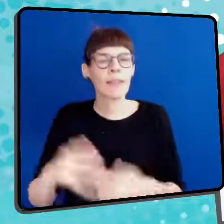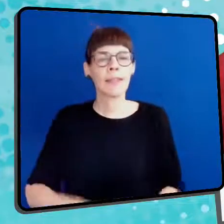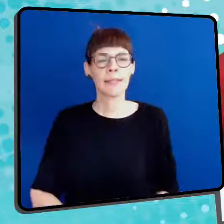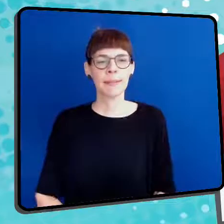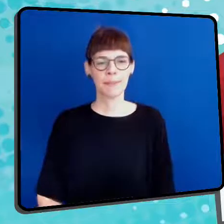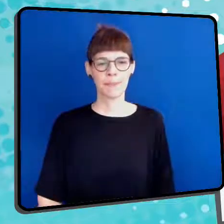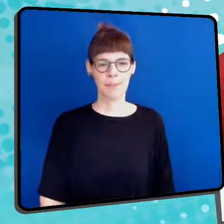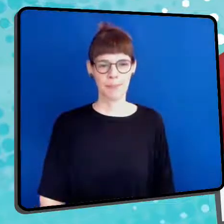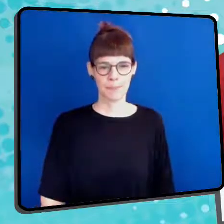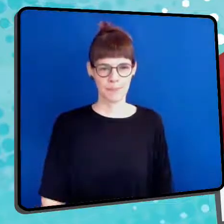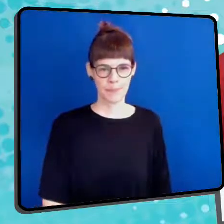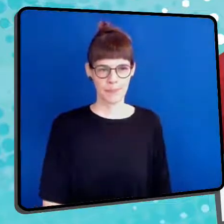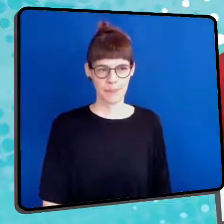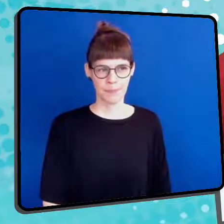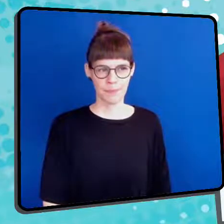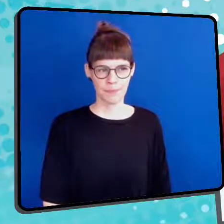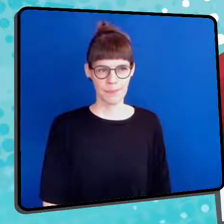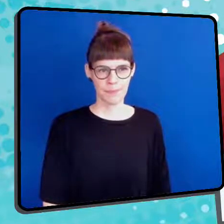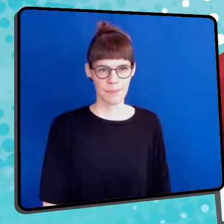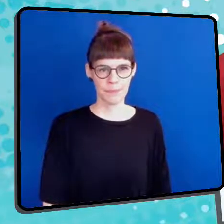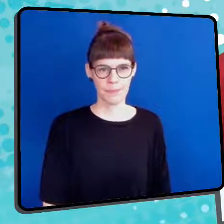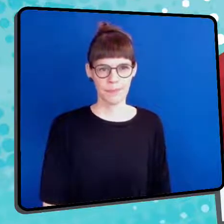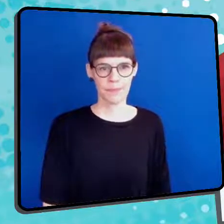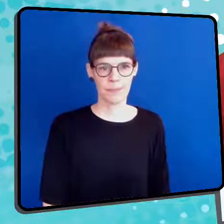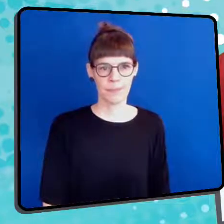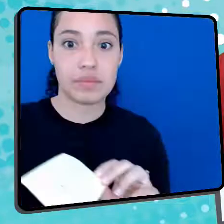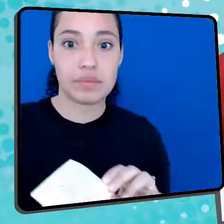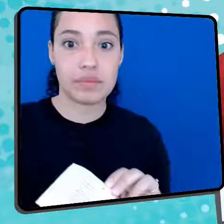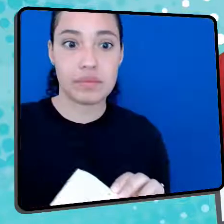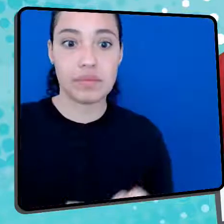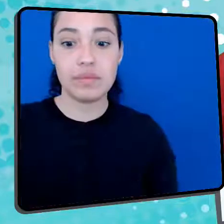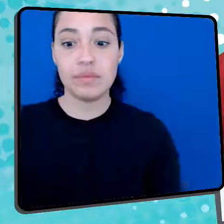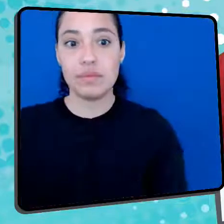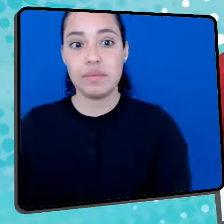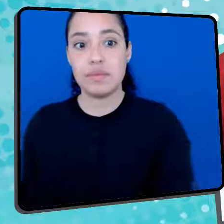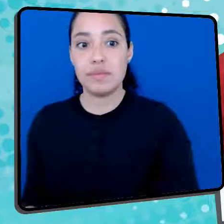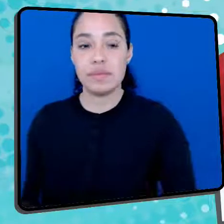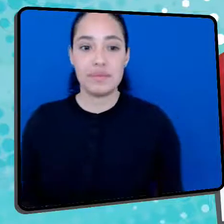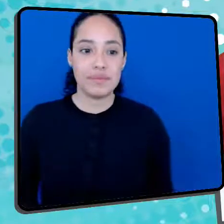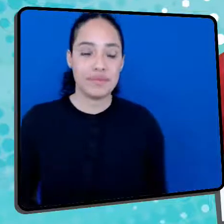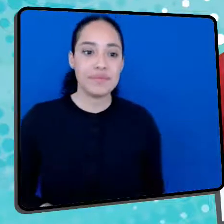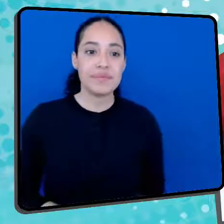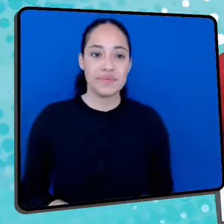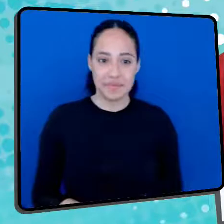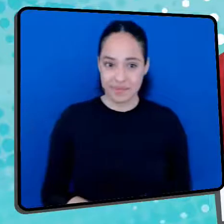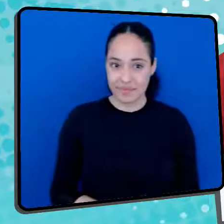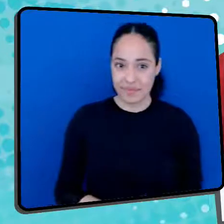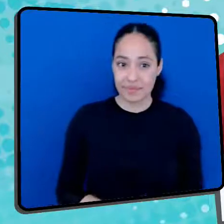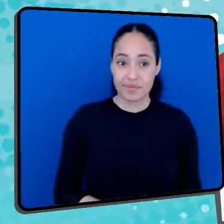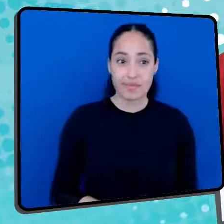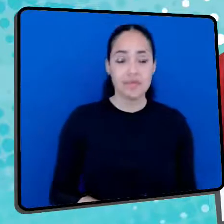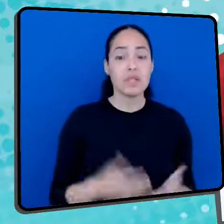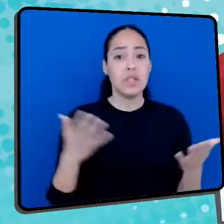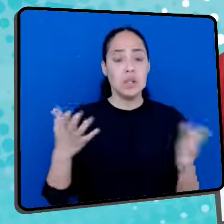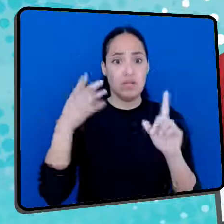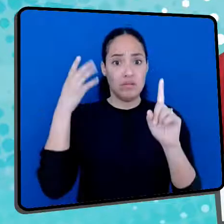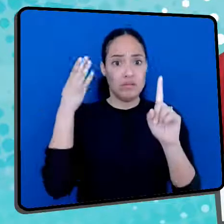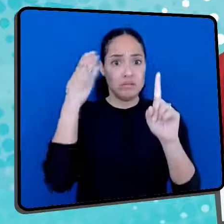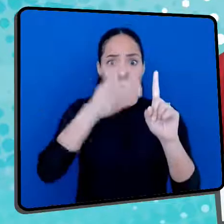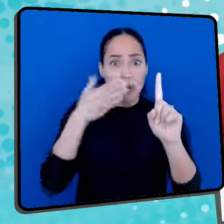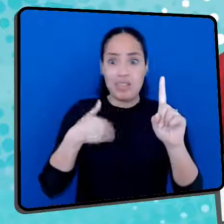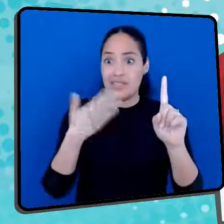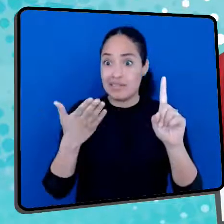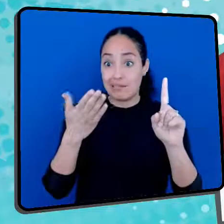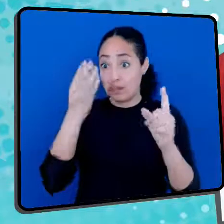so, let me just mention that sometimes it's not just sharing knowledge with the client. It's not important because